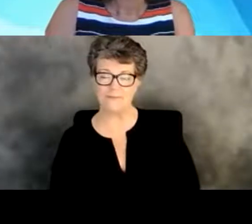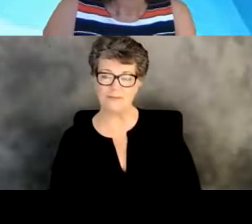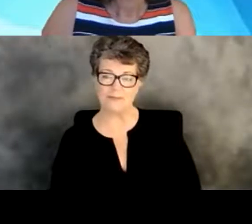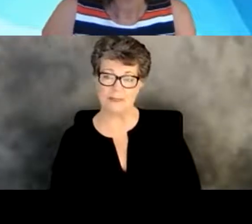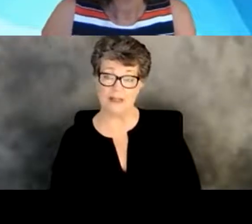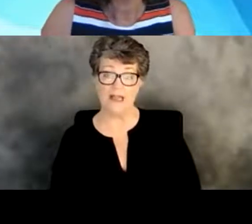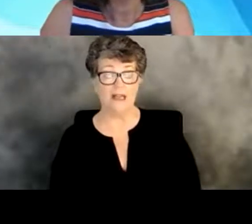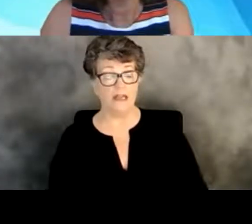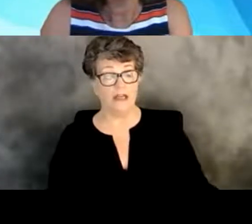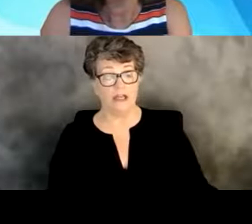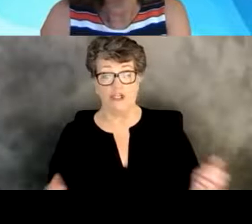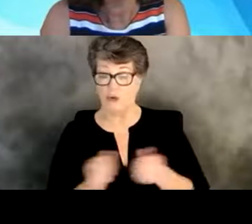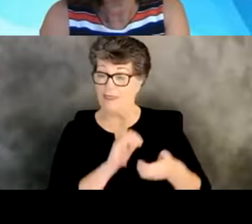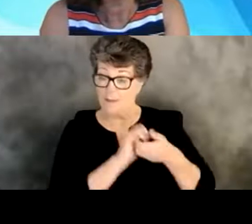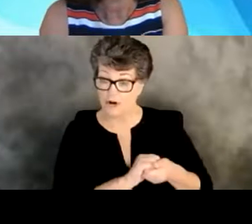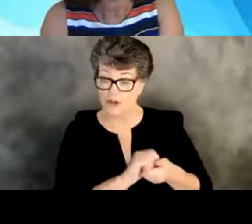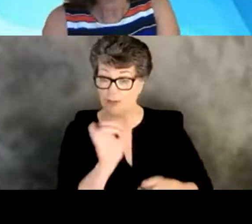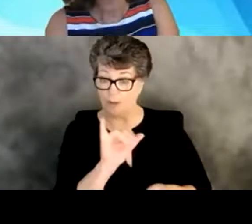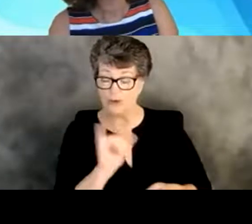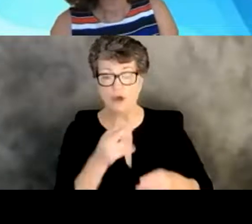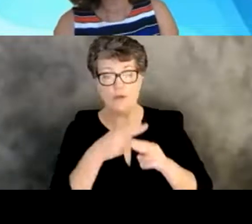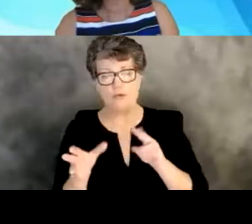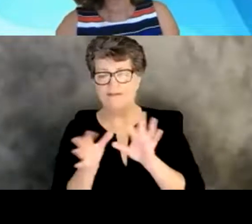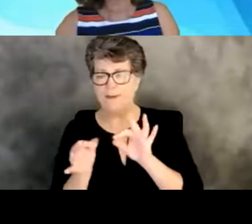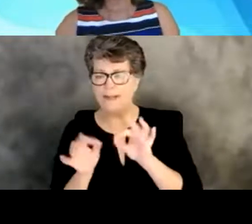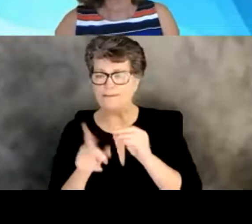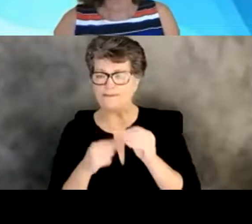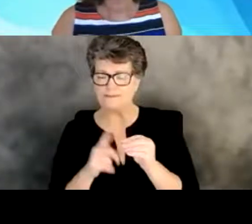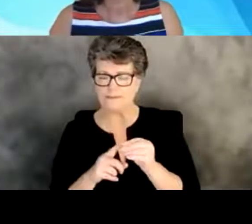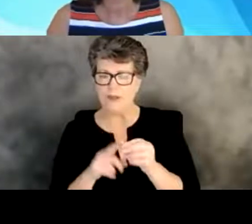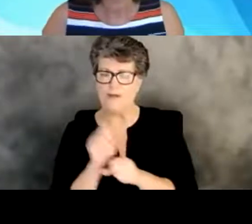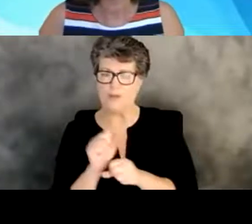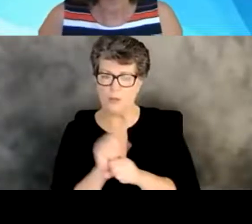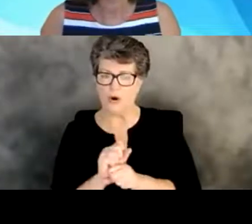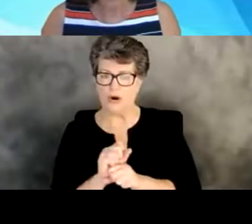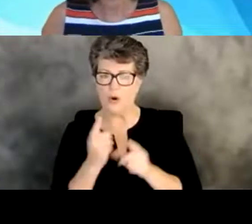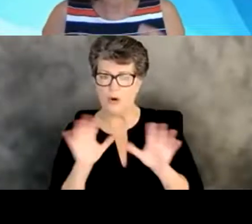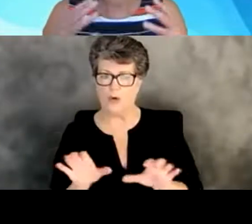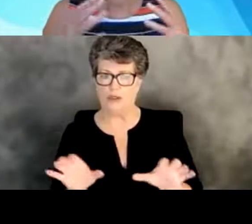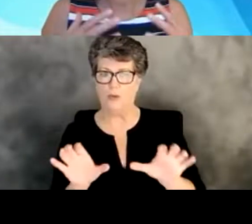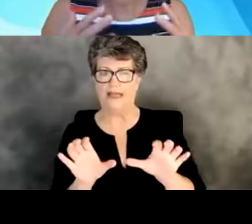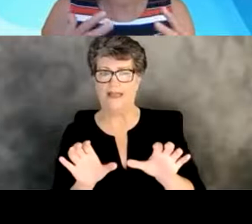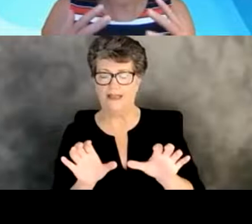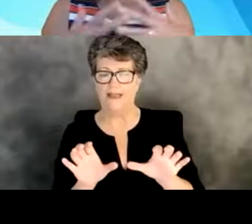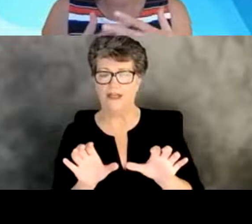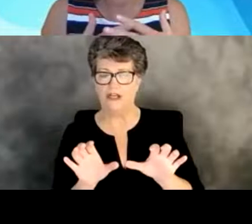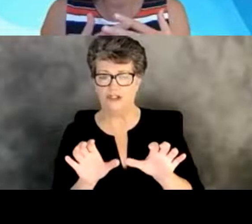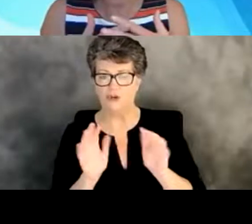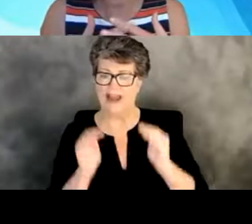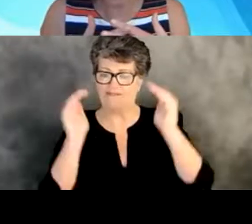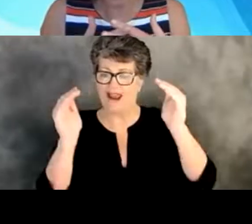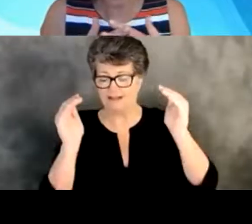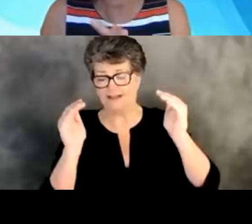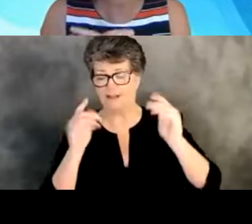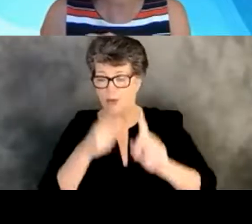So in addition to partnership, I want to kind of give you a brief update about the work we're doing to advance the goals